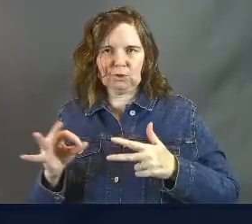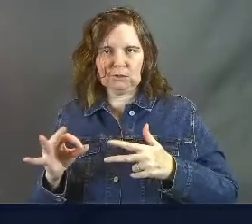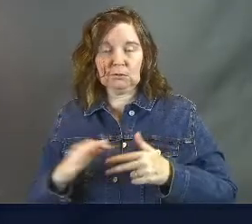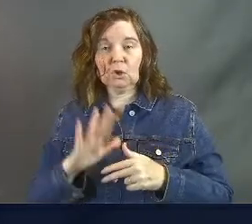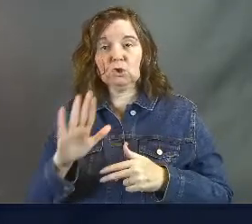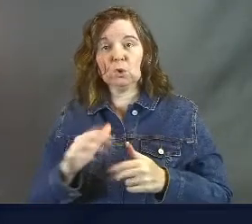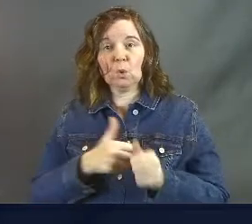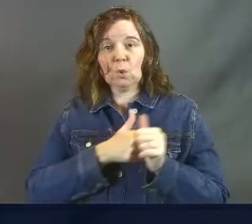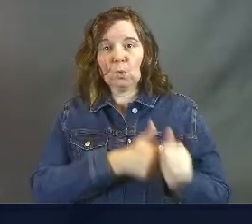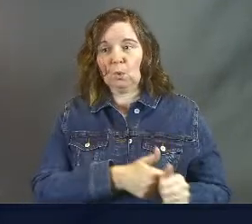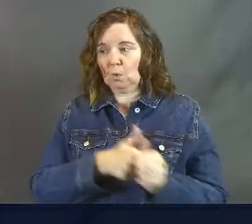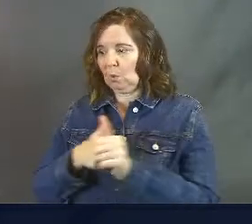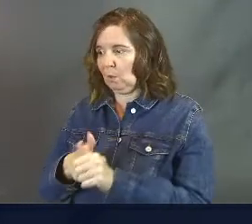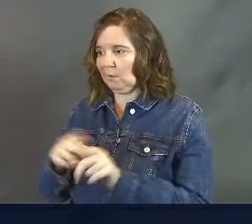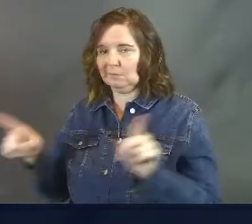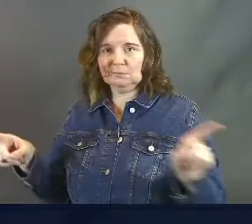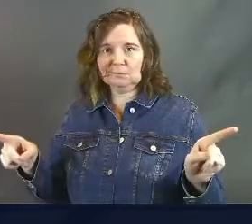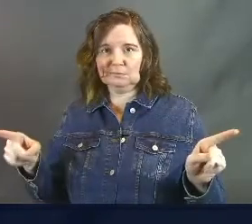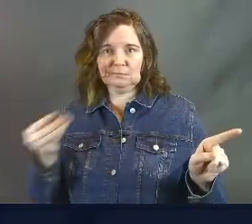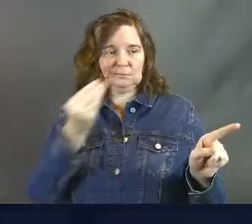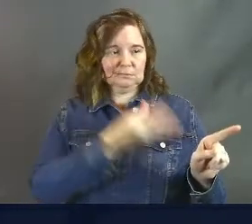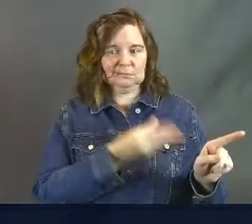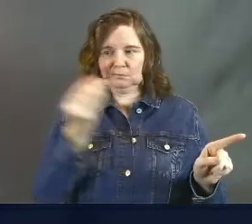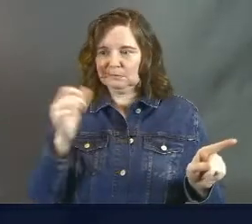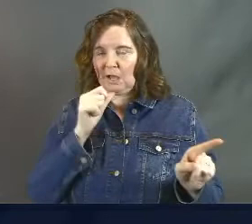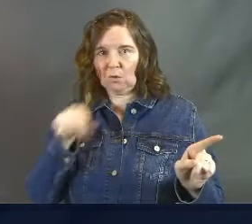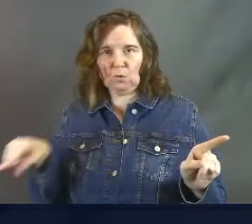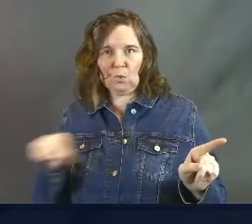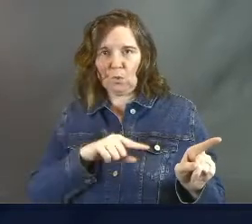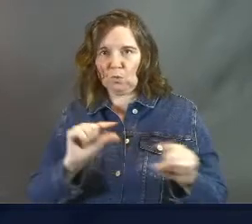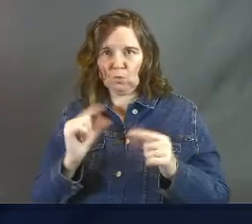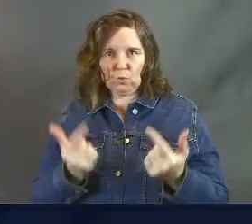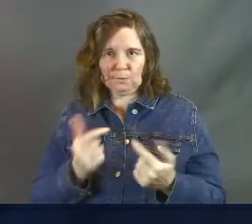Your allegiance is not to those groups.